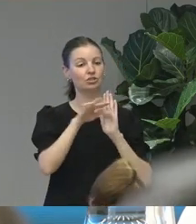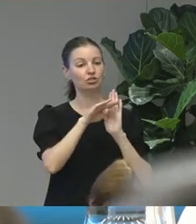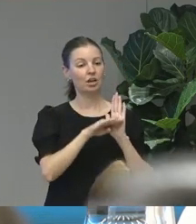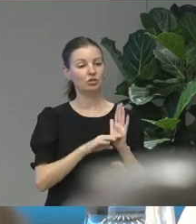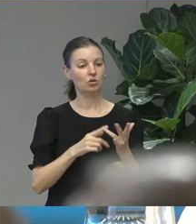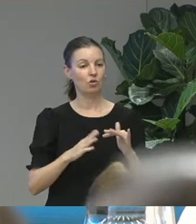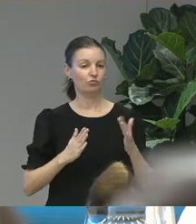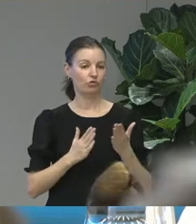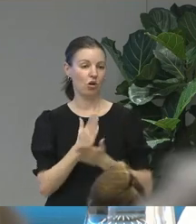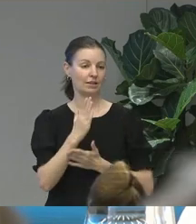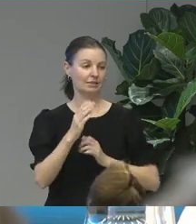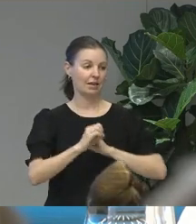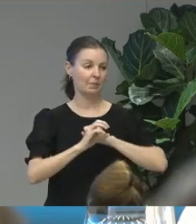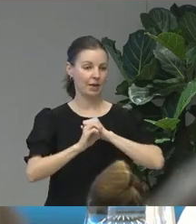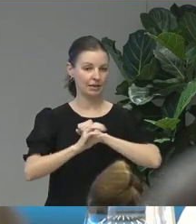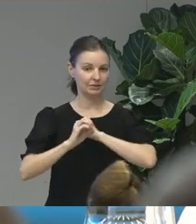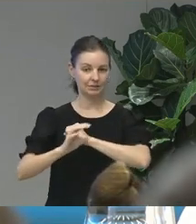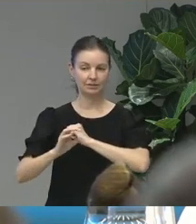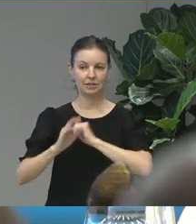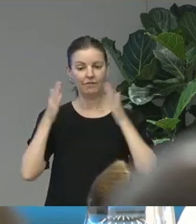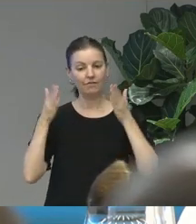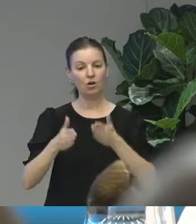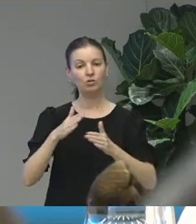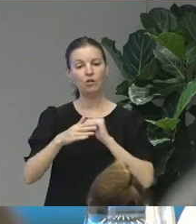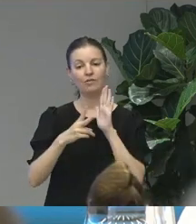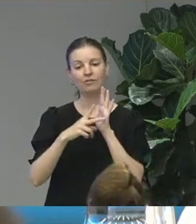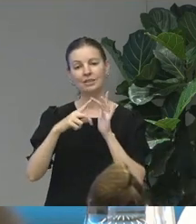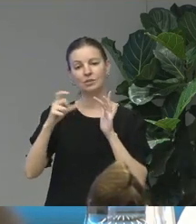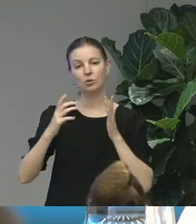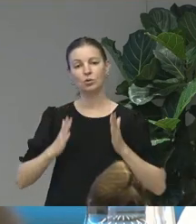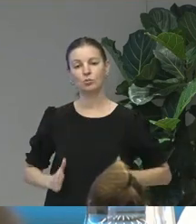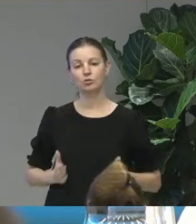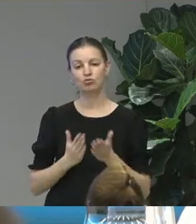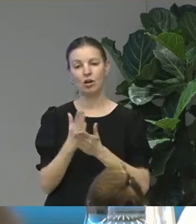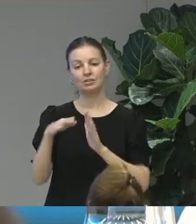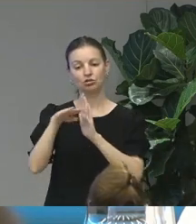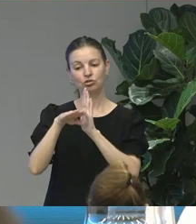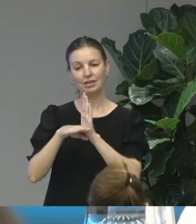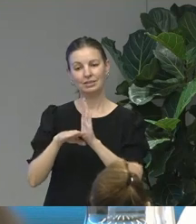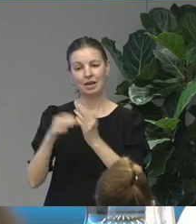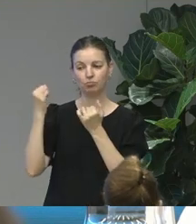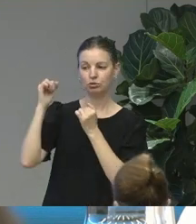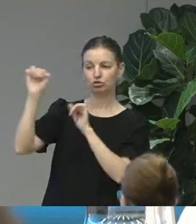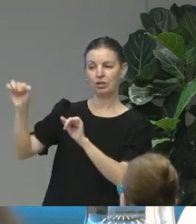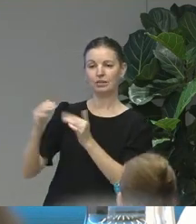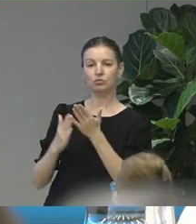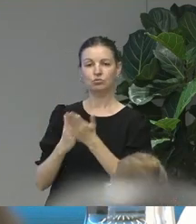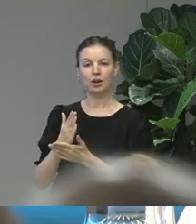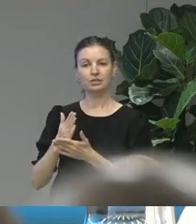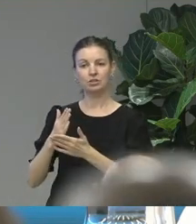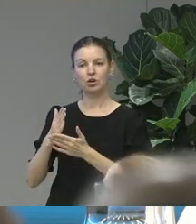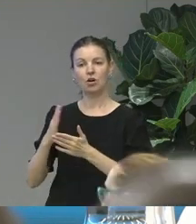Charter of Rights campaign. It focuses on how Victoria's Human Rights Charter has helped protect the rights of First Nations